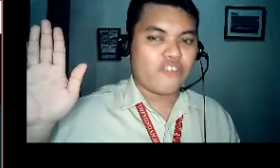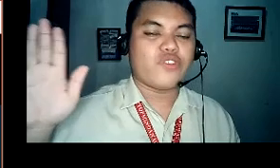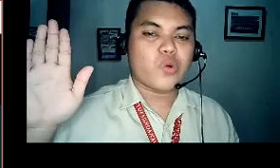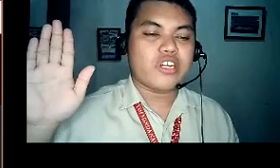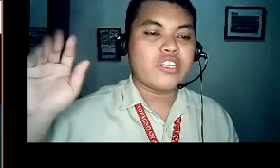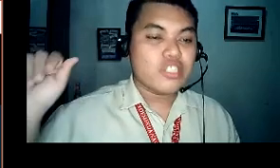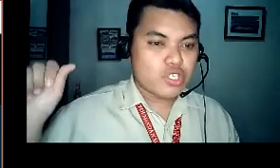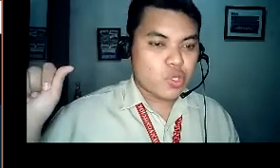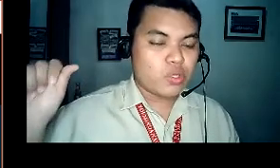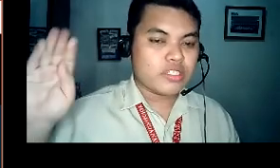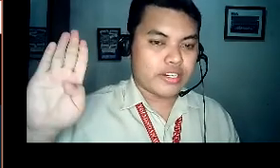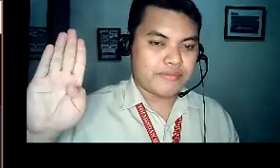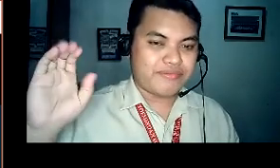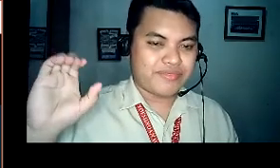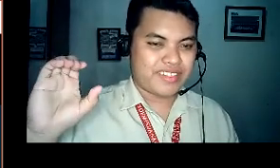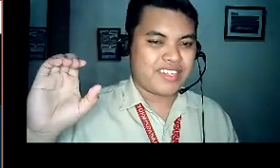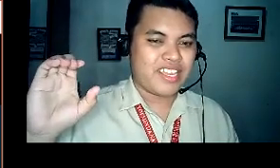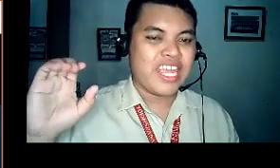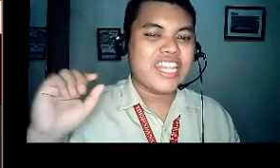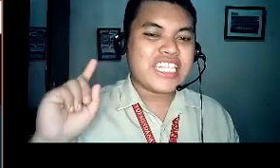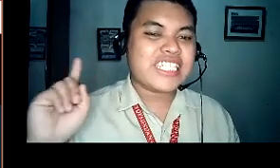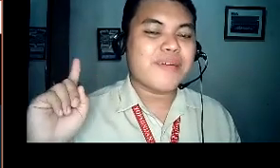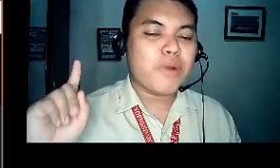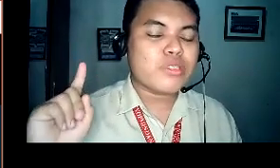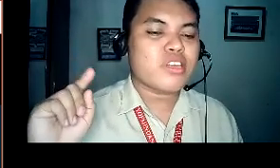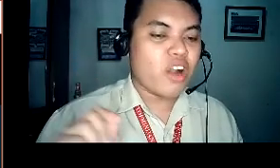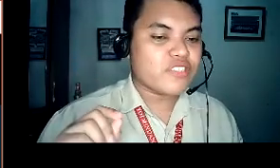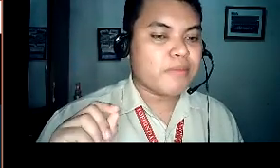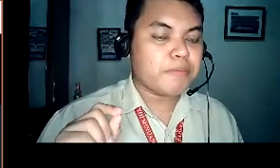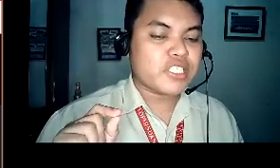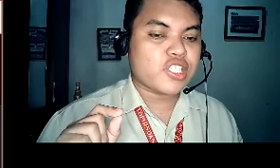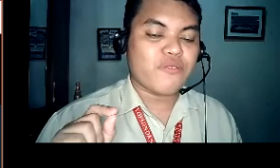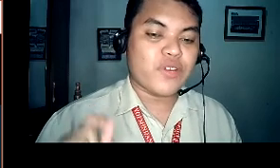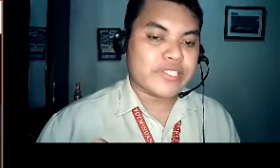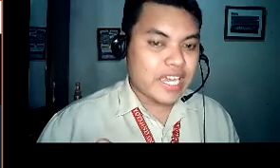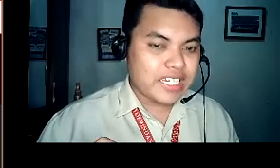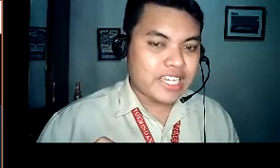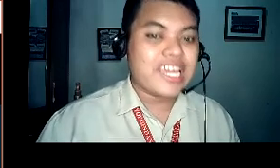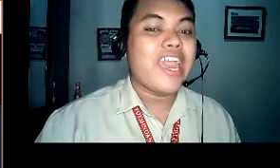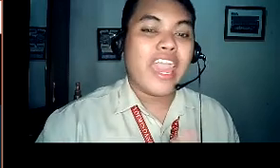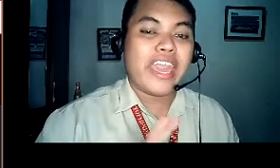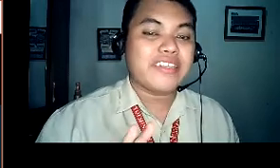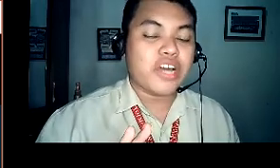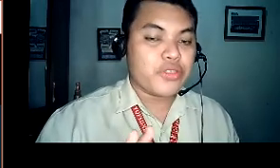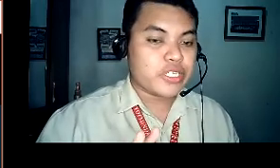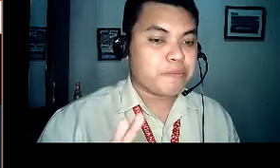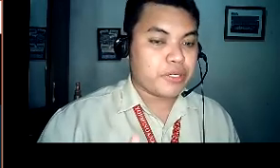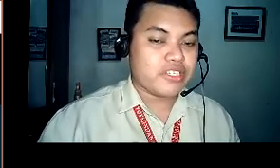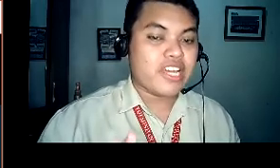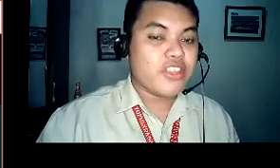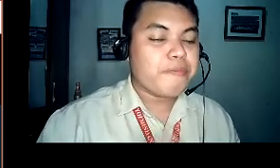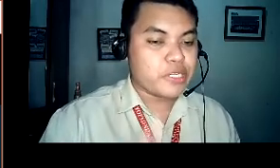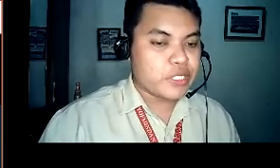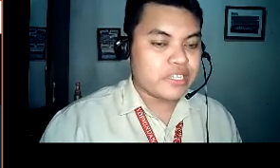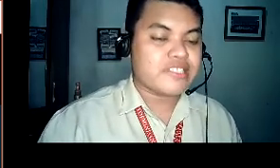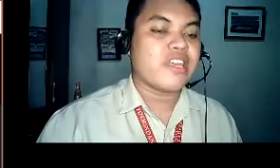height of your shoulder. This is the most comfortable position of your signing and